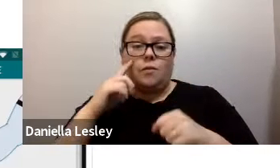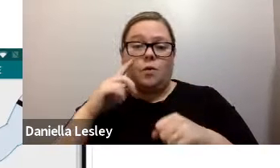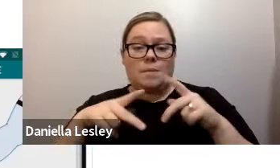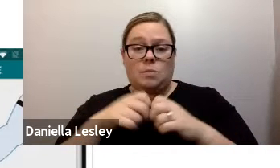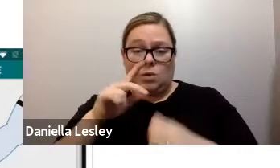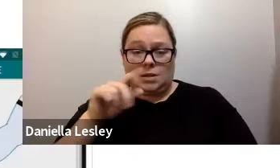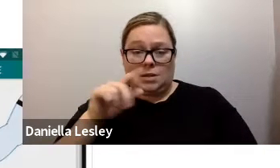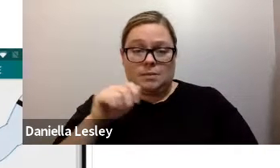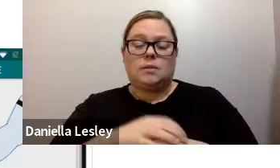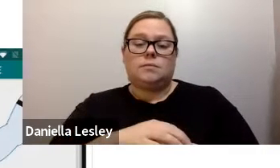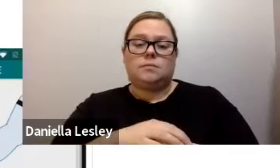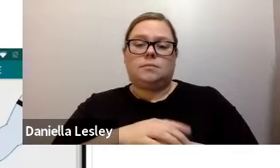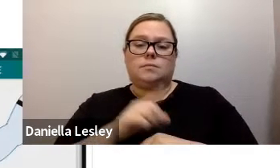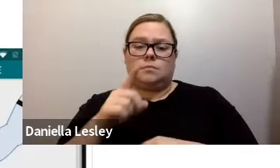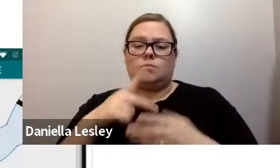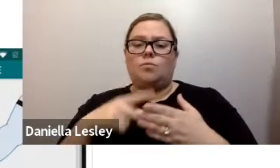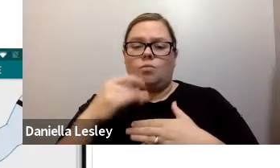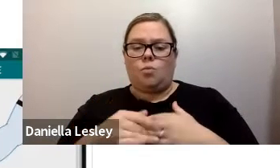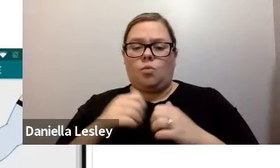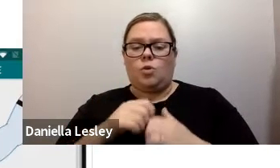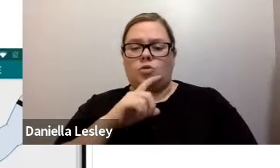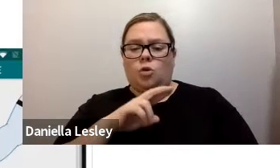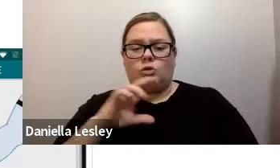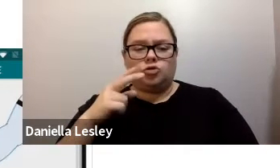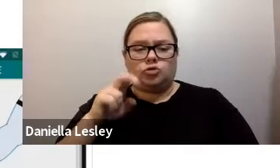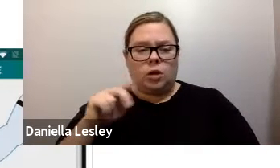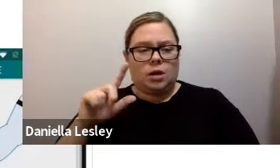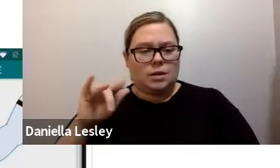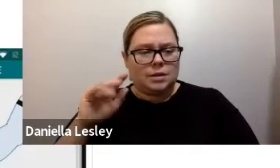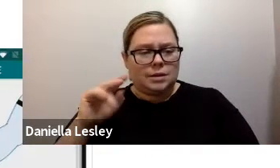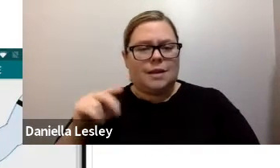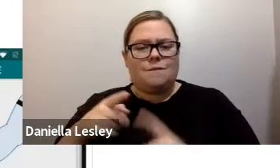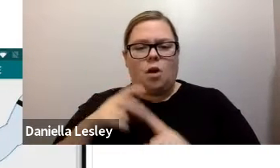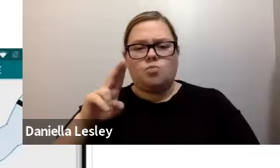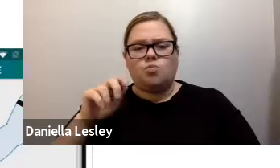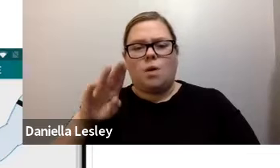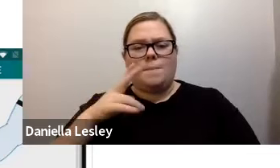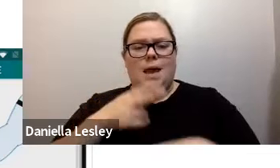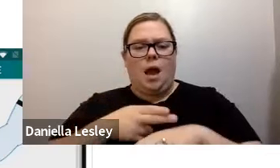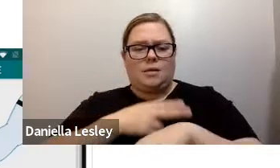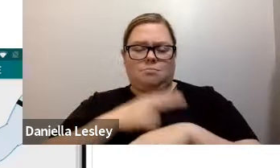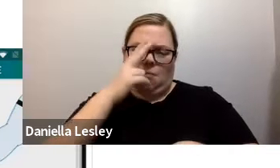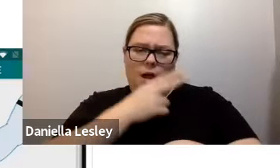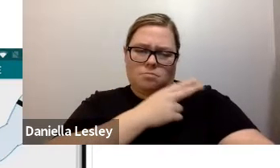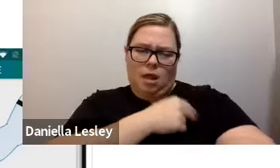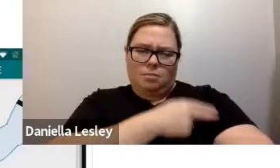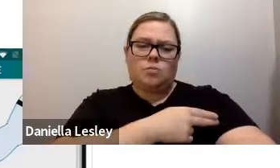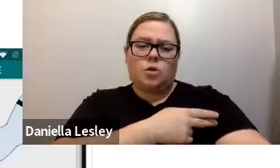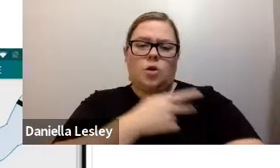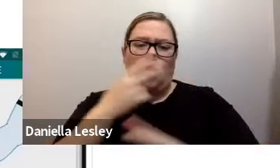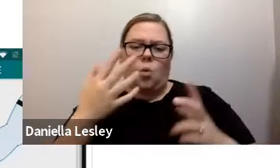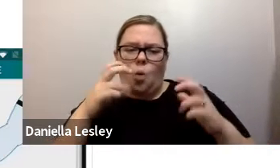with disabilities. This was a project with Dr. Chen Lin out of UAB Hospital, and he was looking to